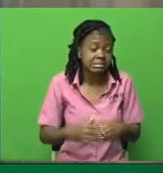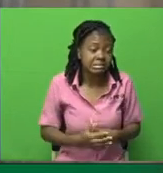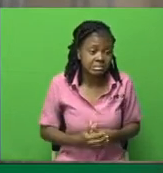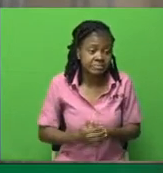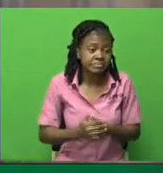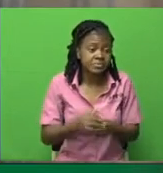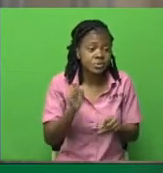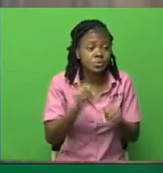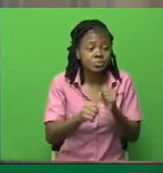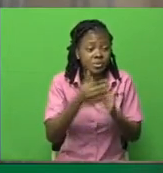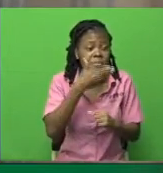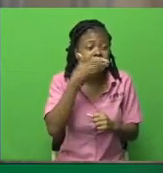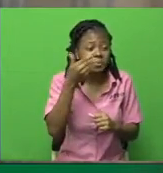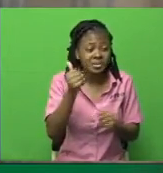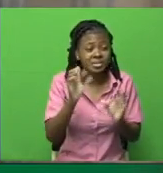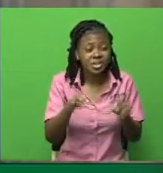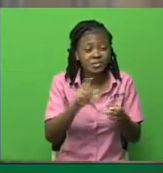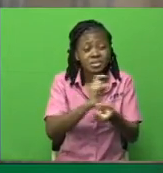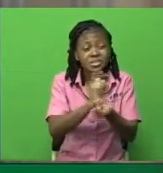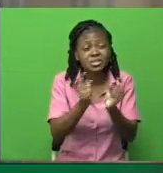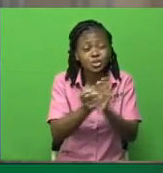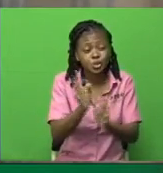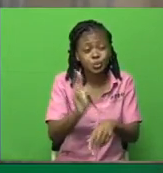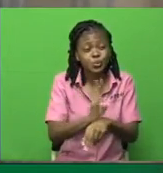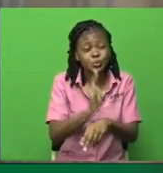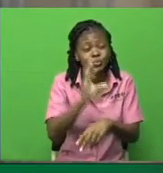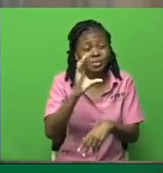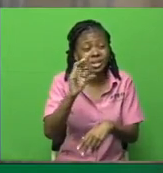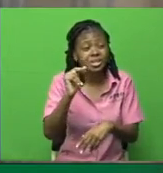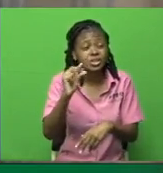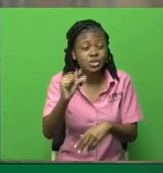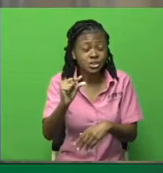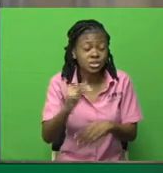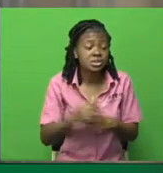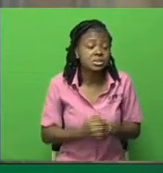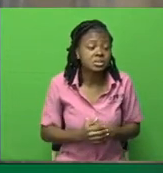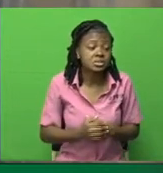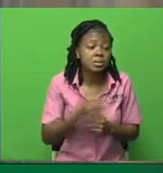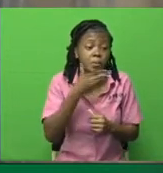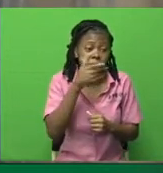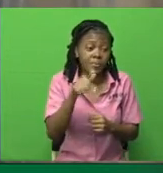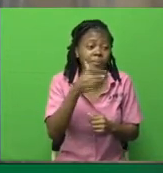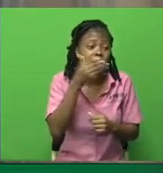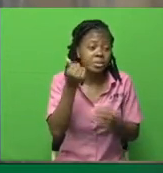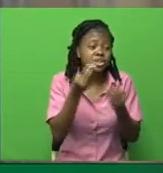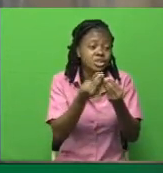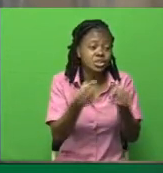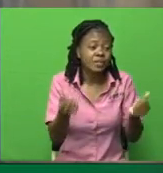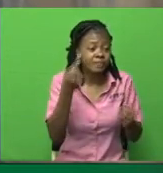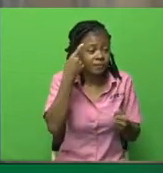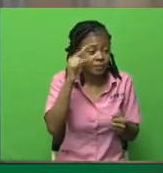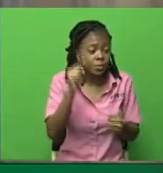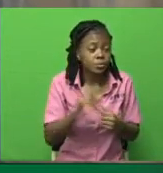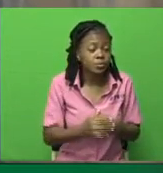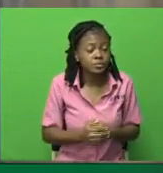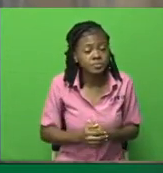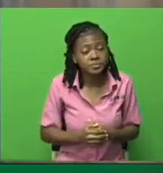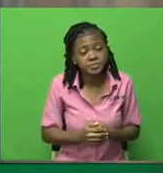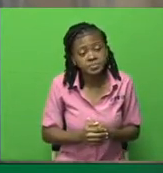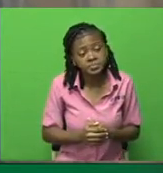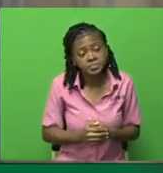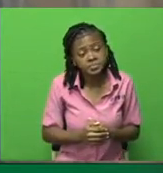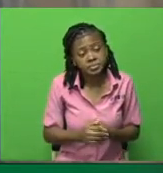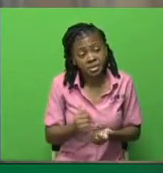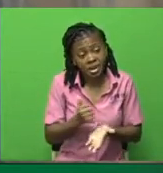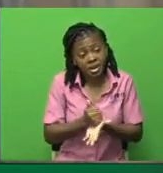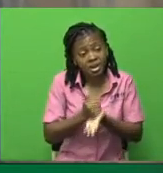conversion to natural gas so we recognize that we saw this as a possible solution to facilitate this conversion